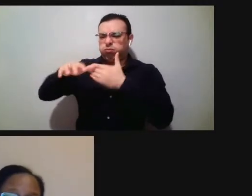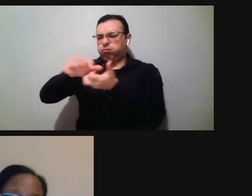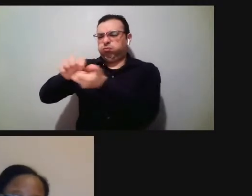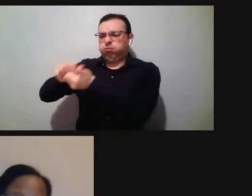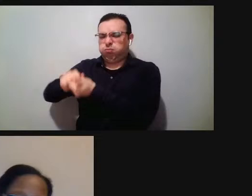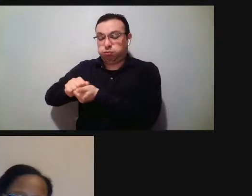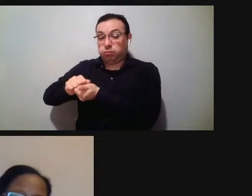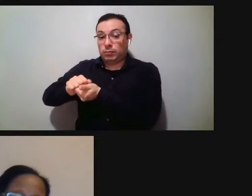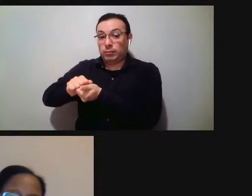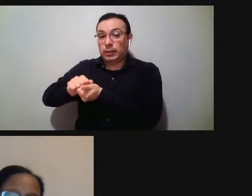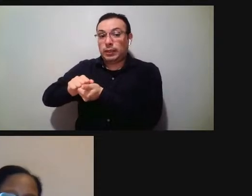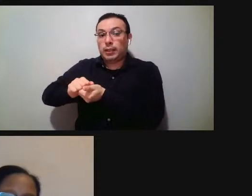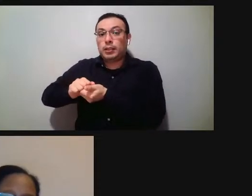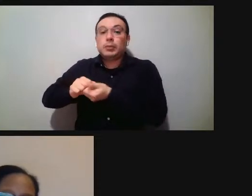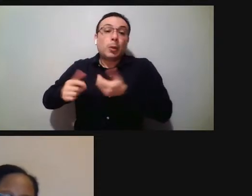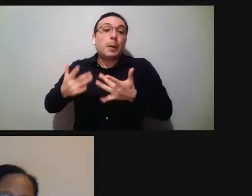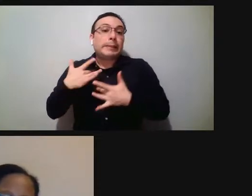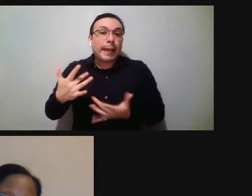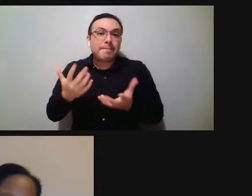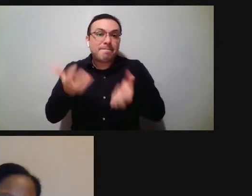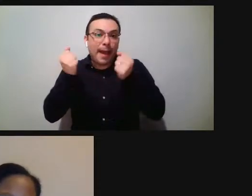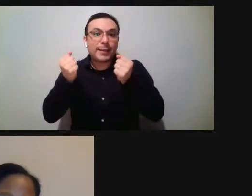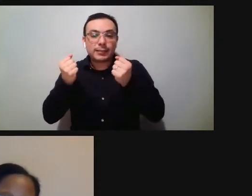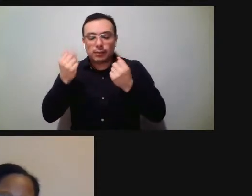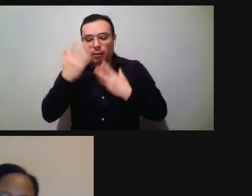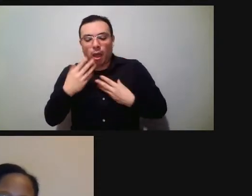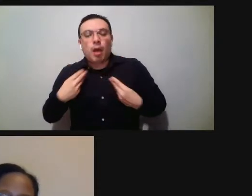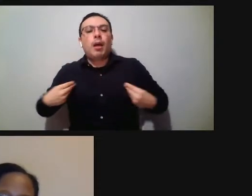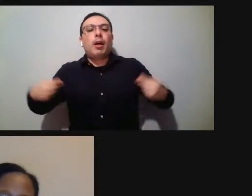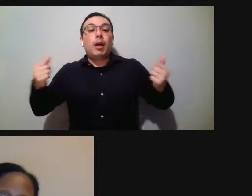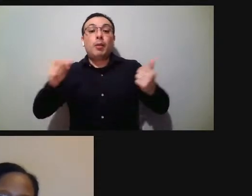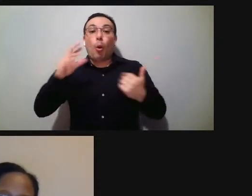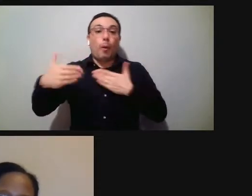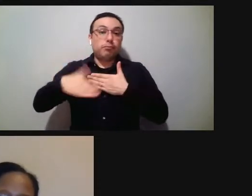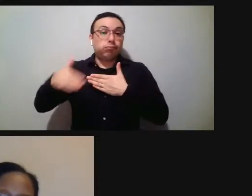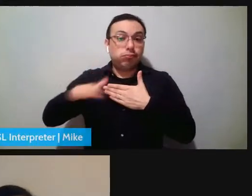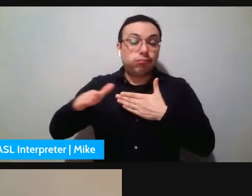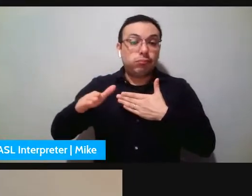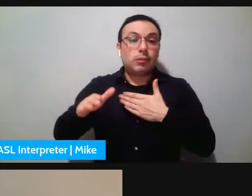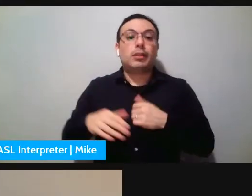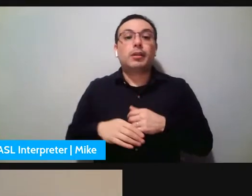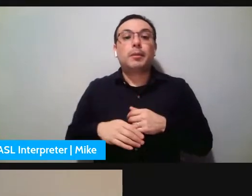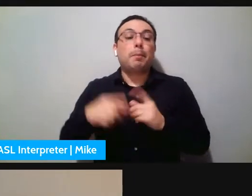getting COVID again, which is why people still need to get the vaccine.